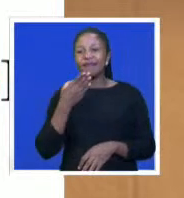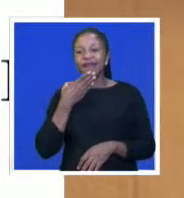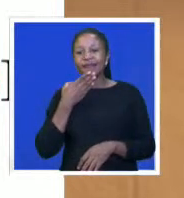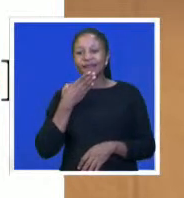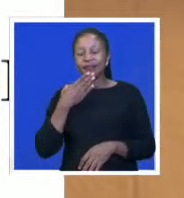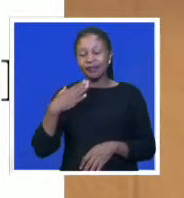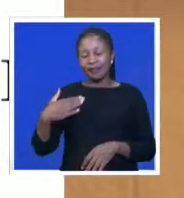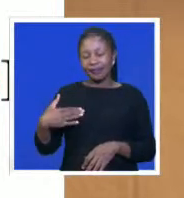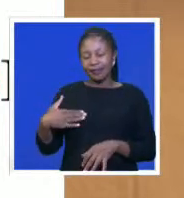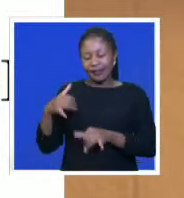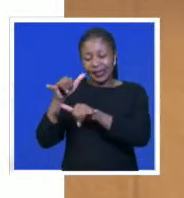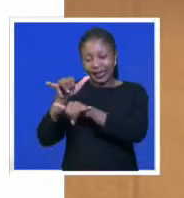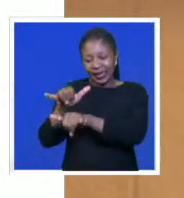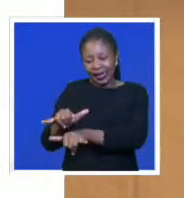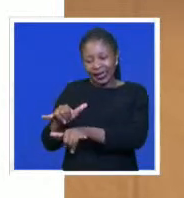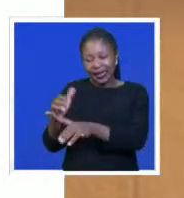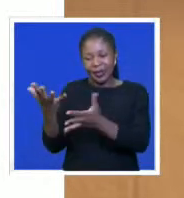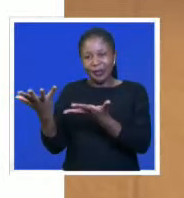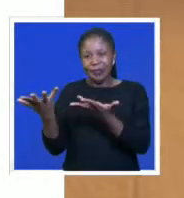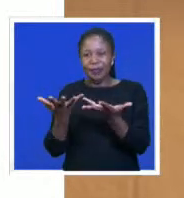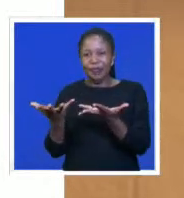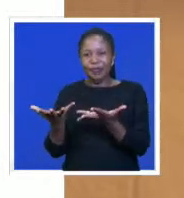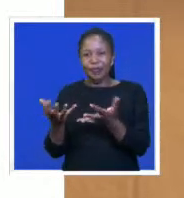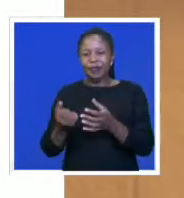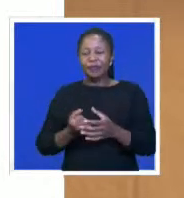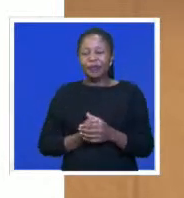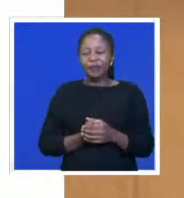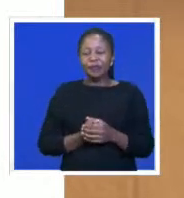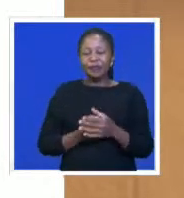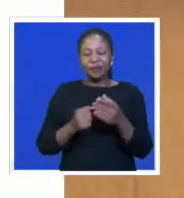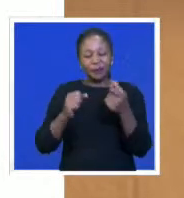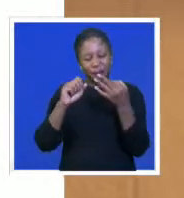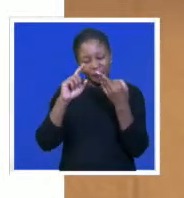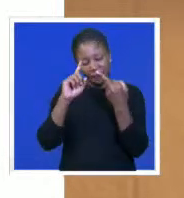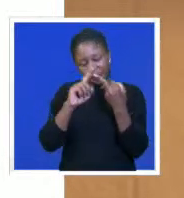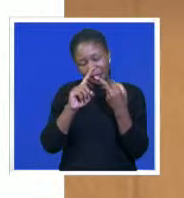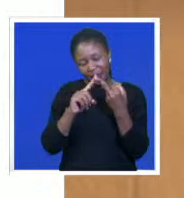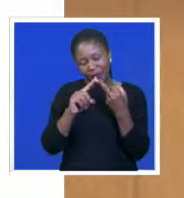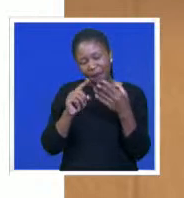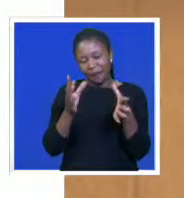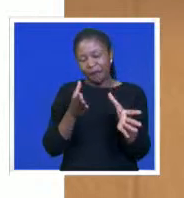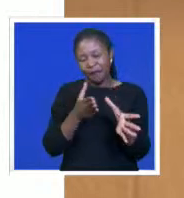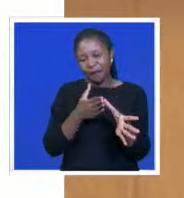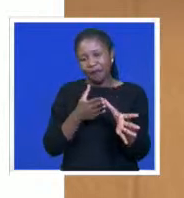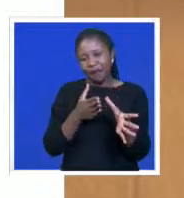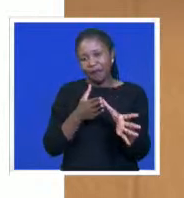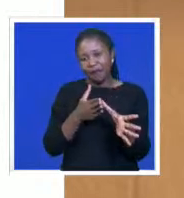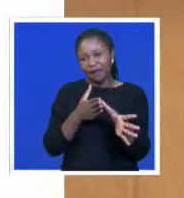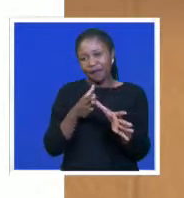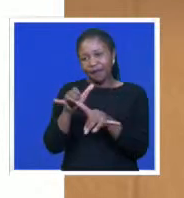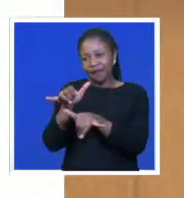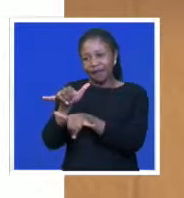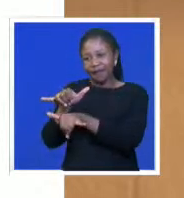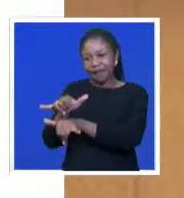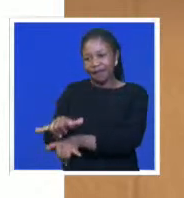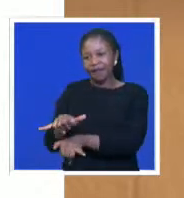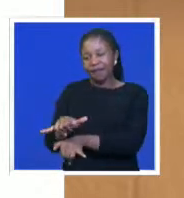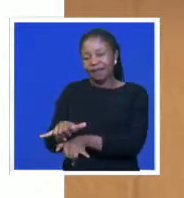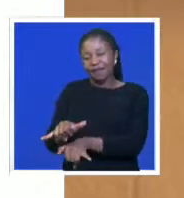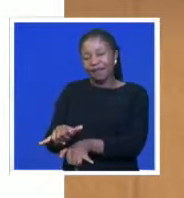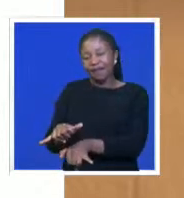live? And the answer to that is that Adam and Eve lived in the Garden